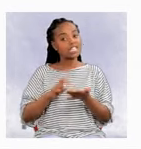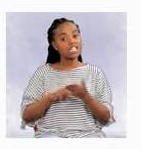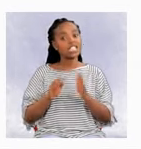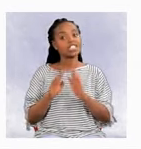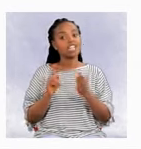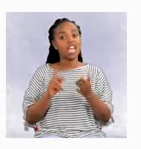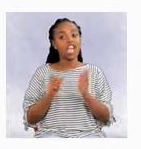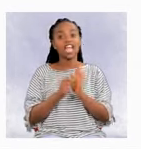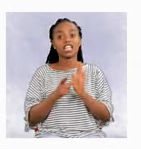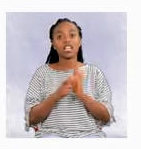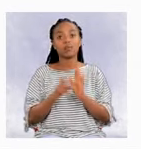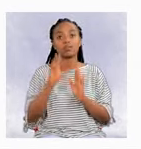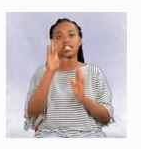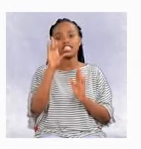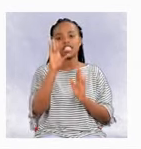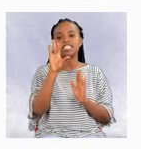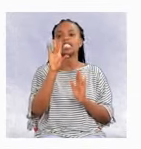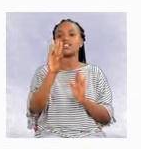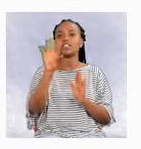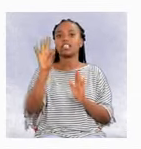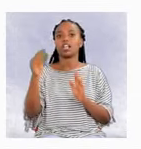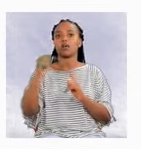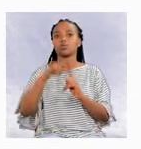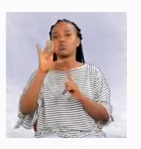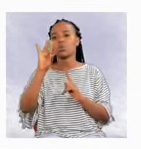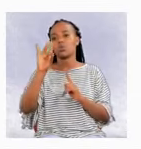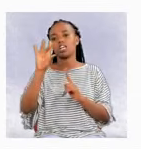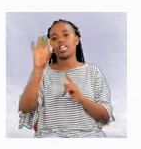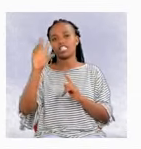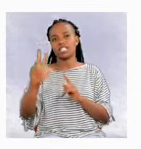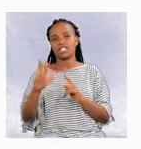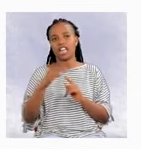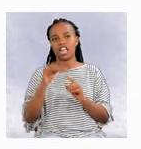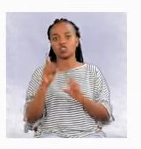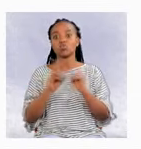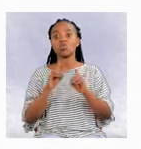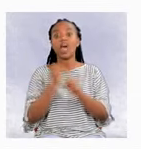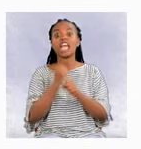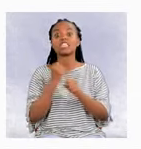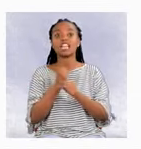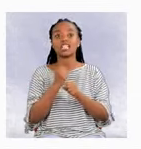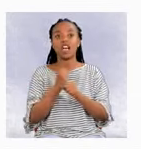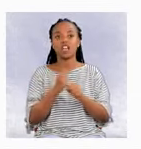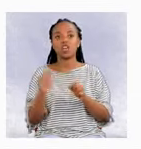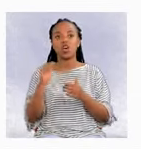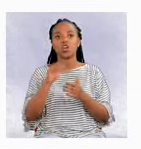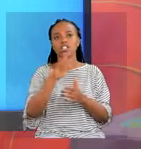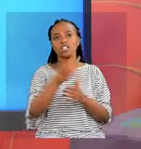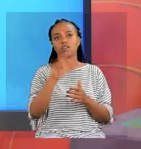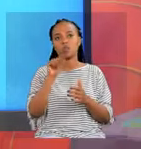page 79 up to 83 and do exercise 3.3 on page